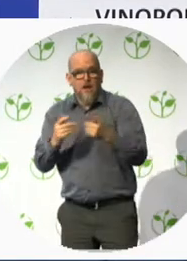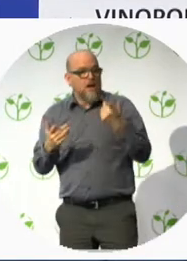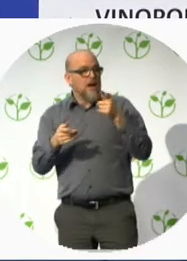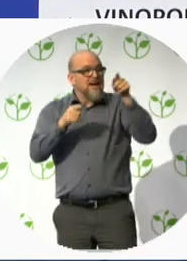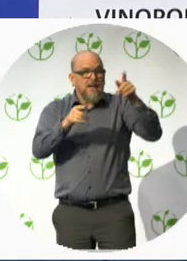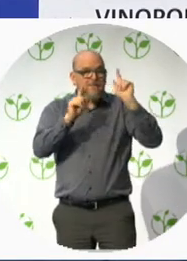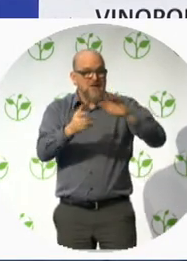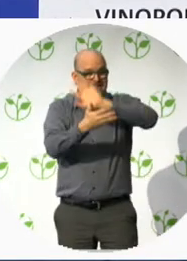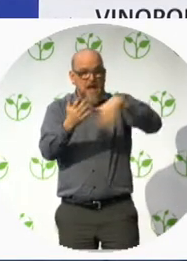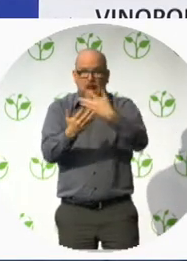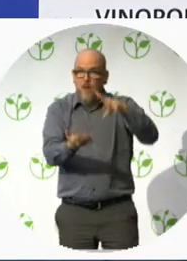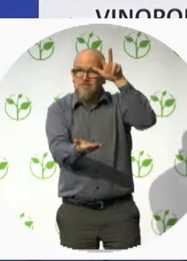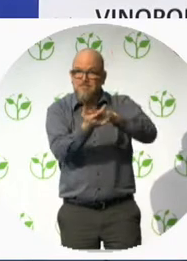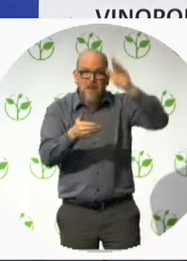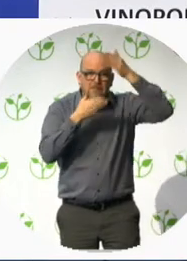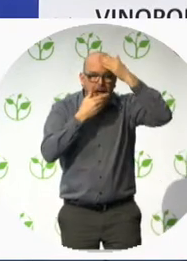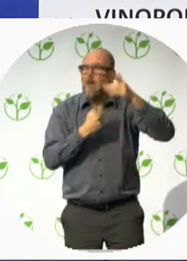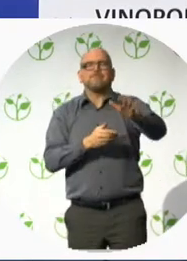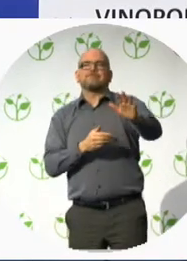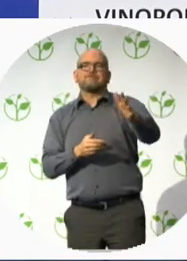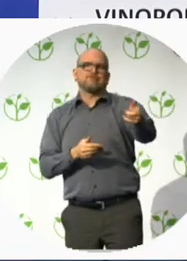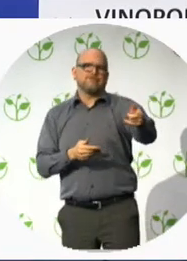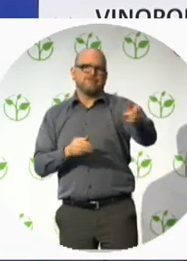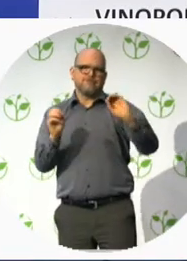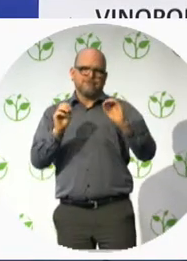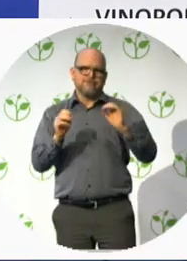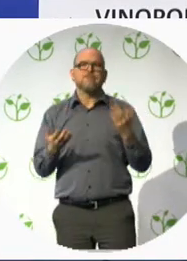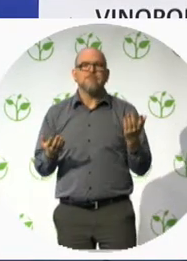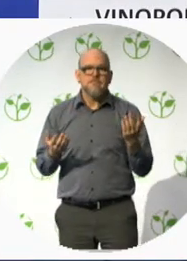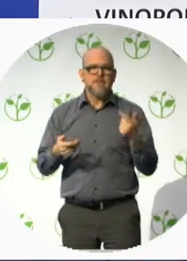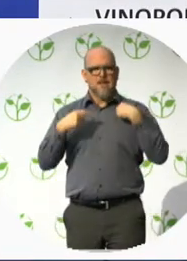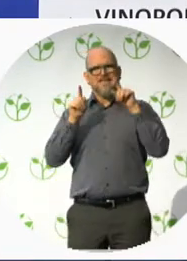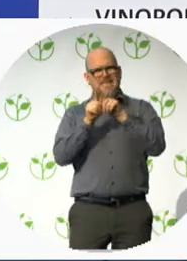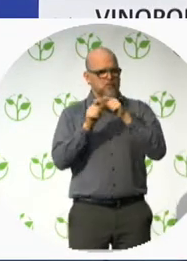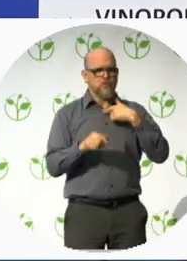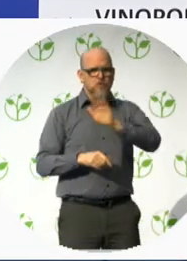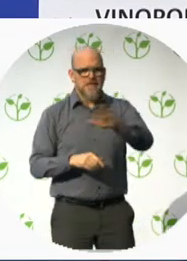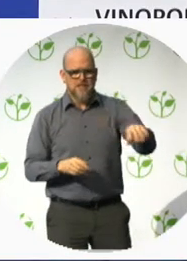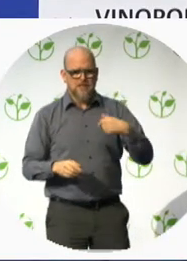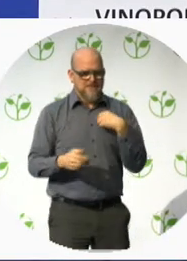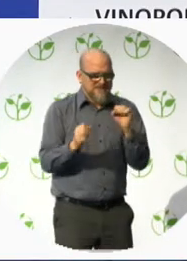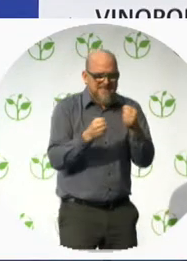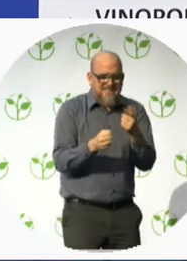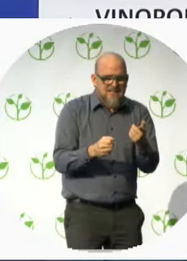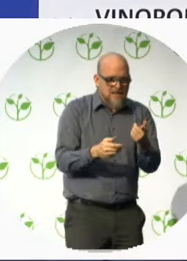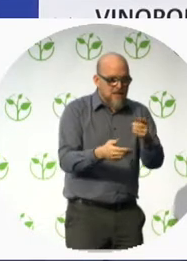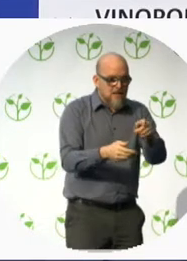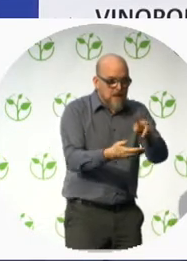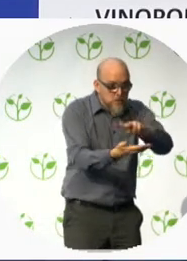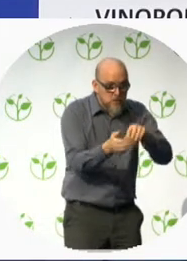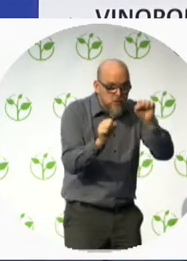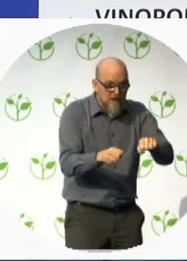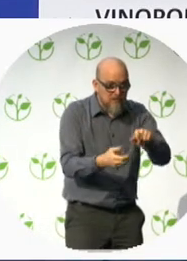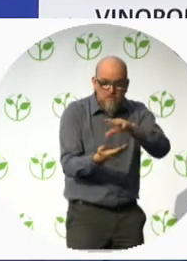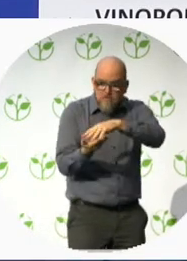Now, as you also probably know, many of the children can't read, the deaf children can't read, but they can